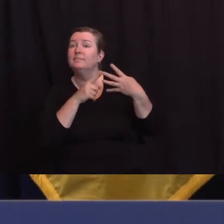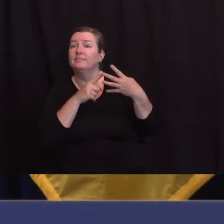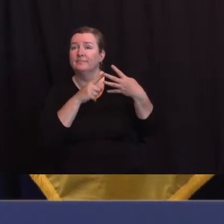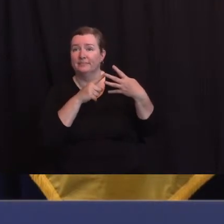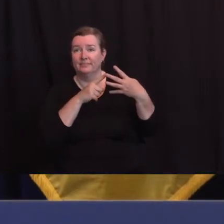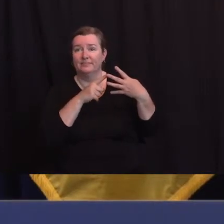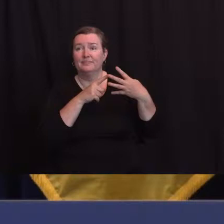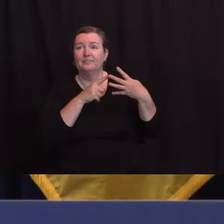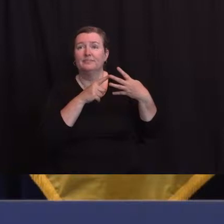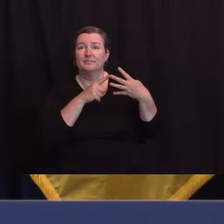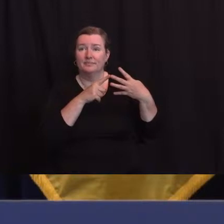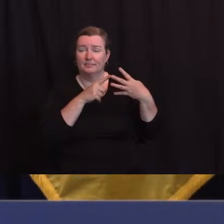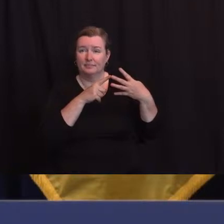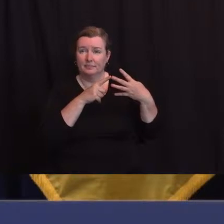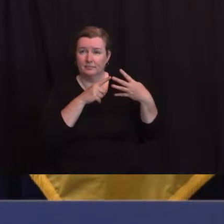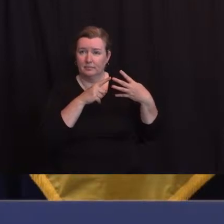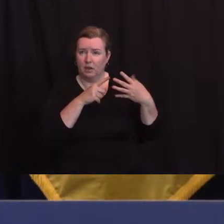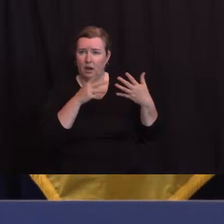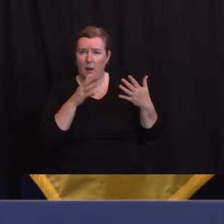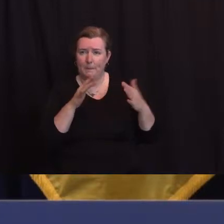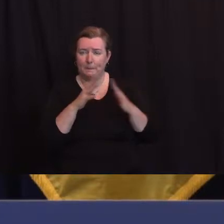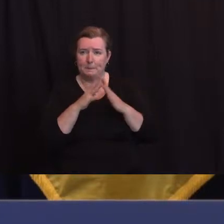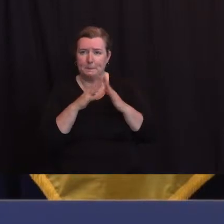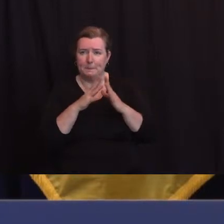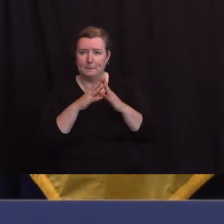vaccine rollout process to get